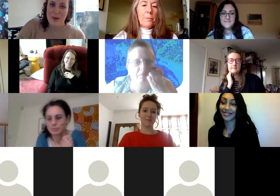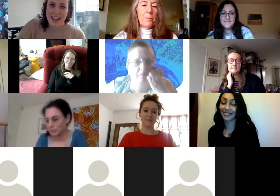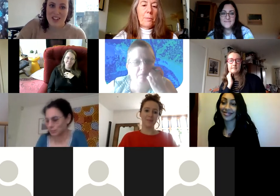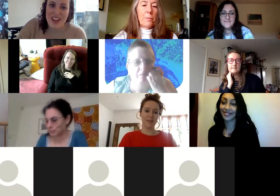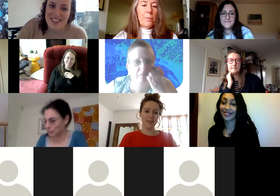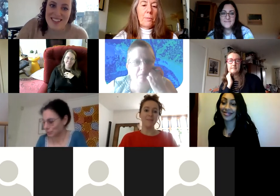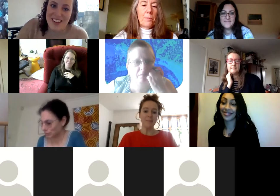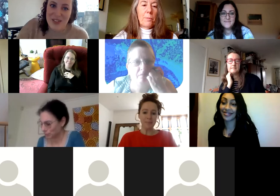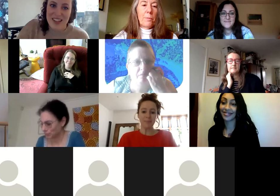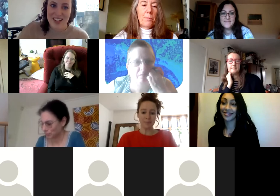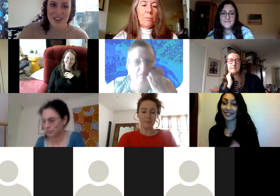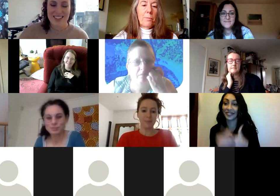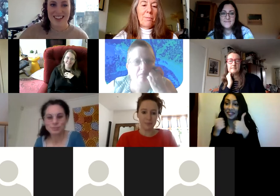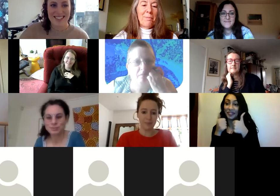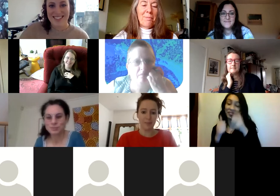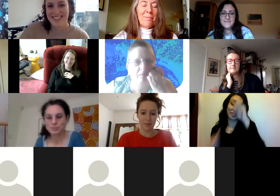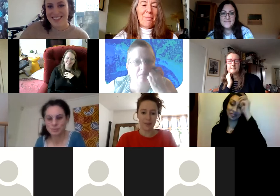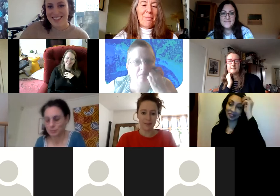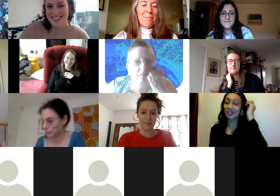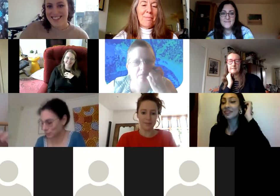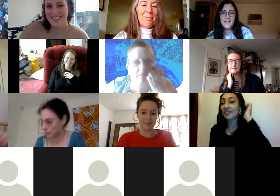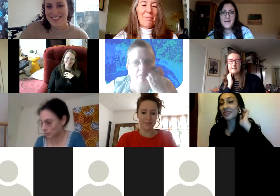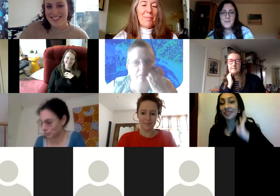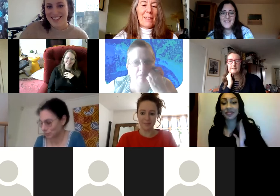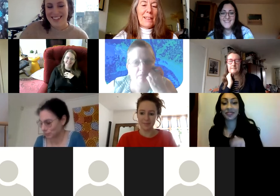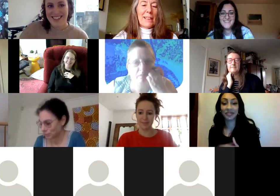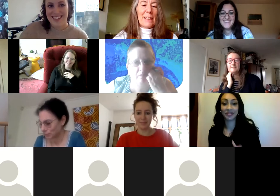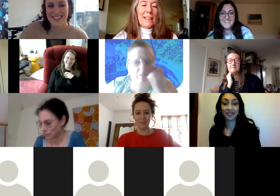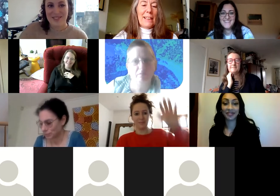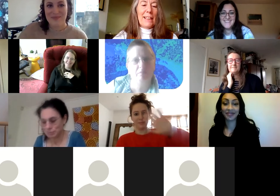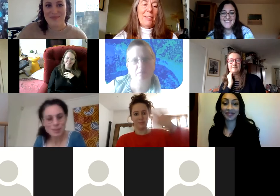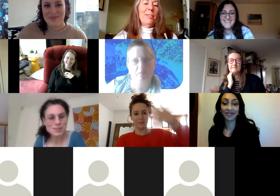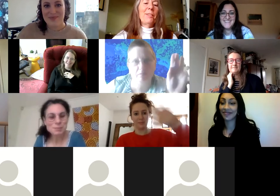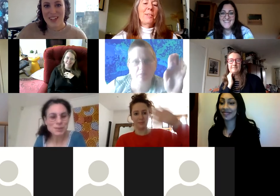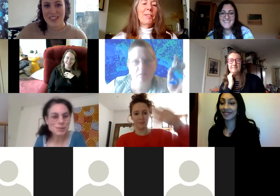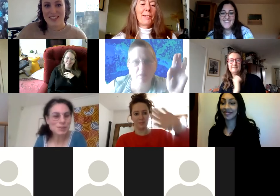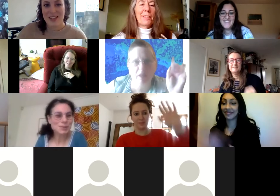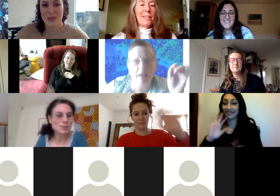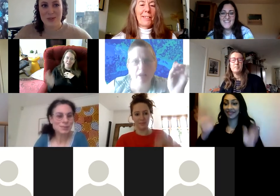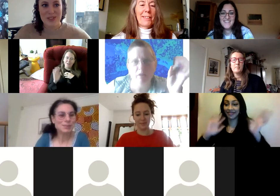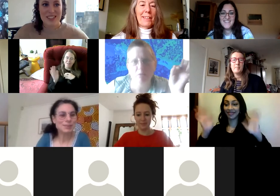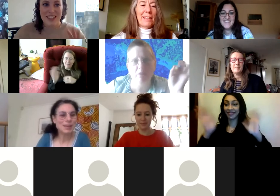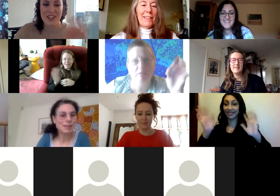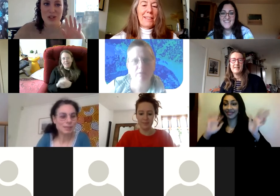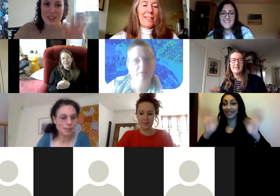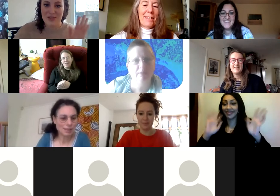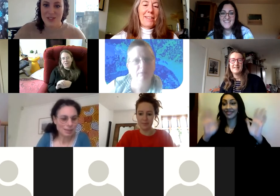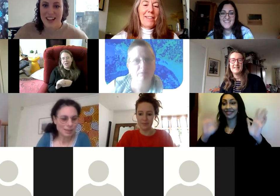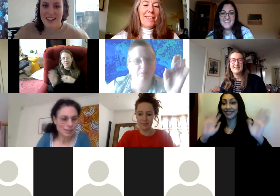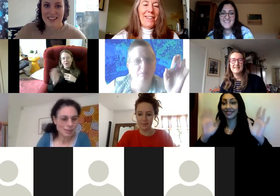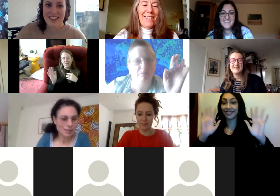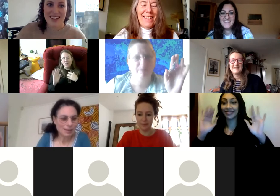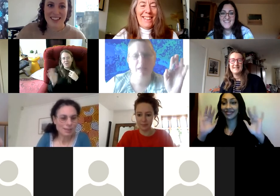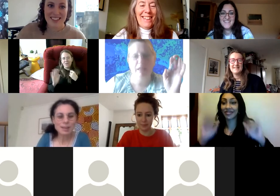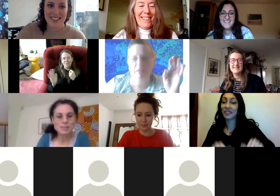your applications if you're still interested. Nice to meet you all. Lovely to see you all. Enjoy the rest of the day.